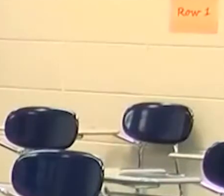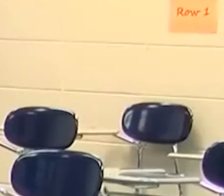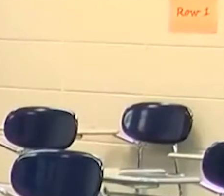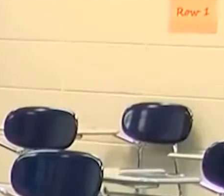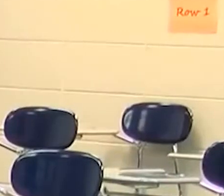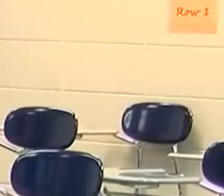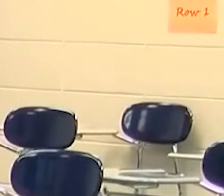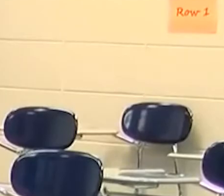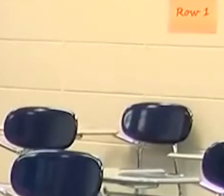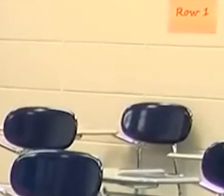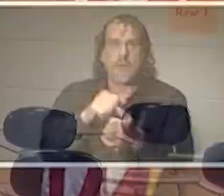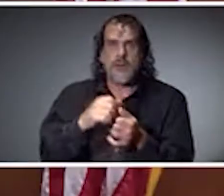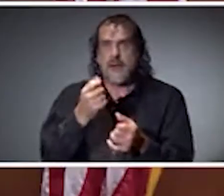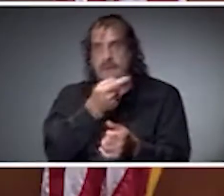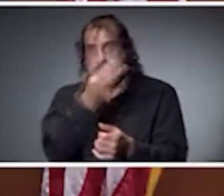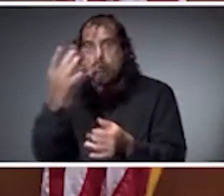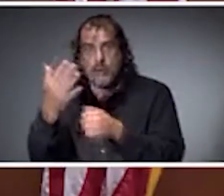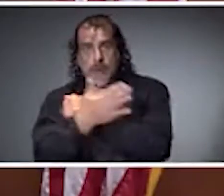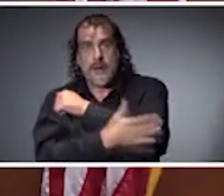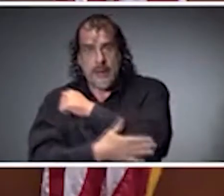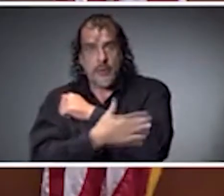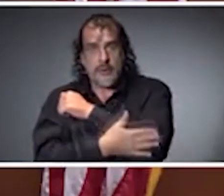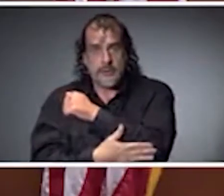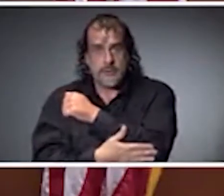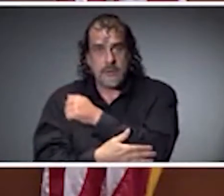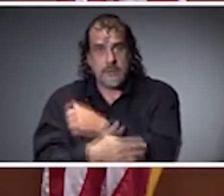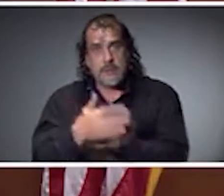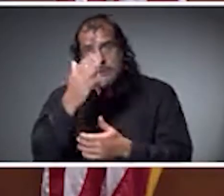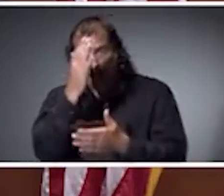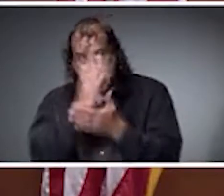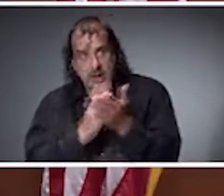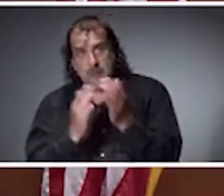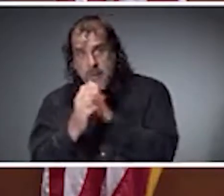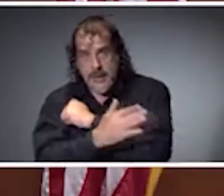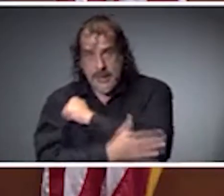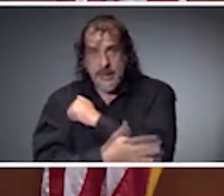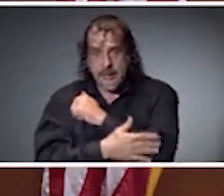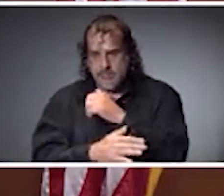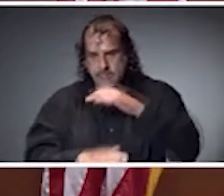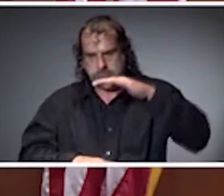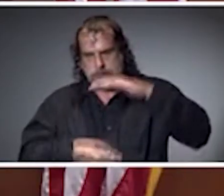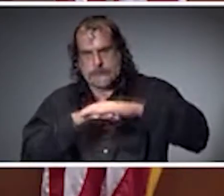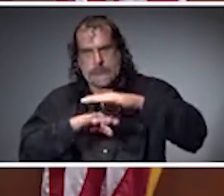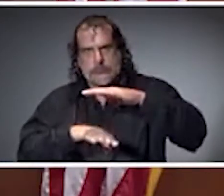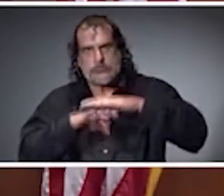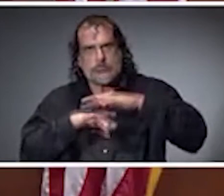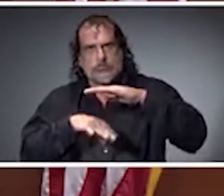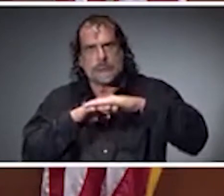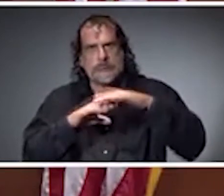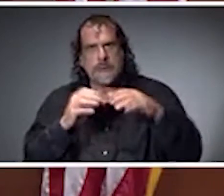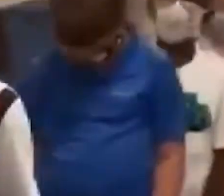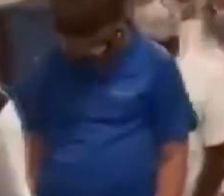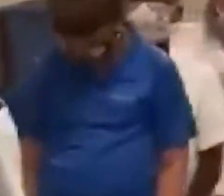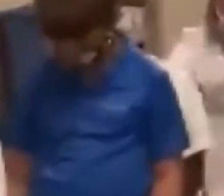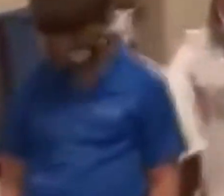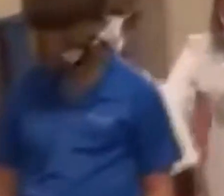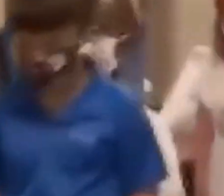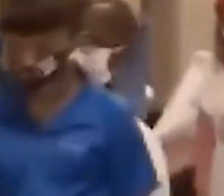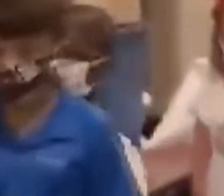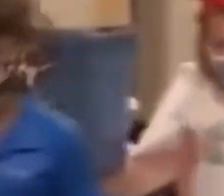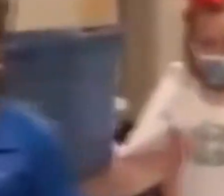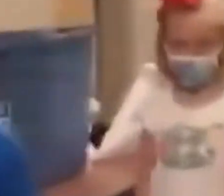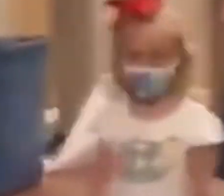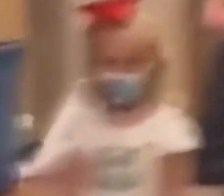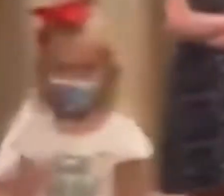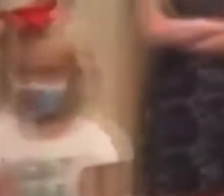date for several counties. There are a handful of counties that certainly reach that threshold of being hotspots. We